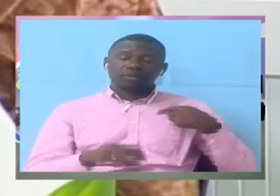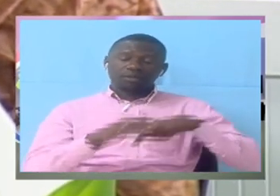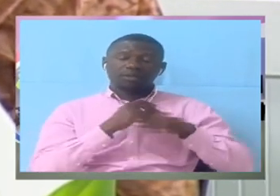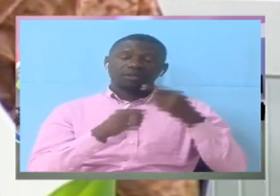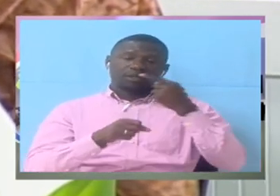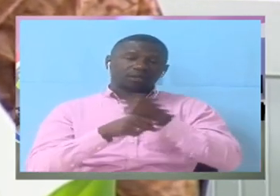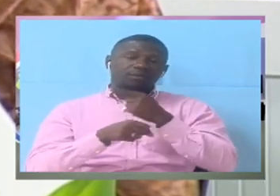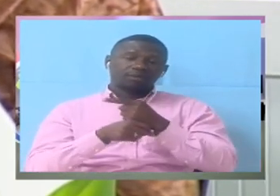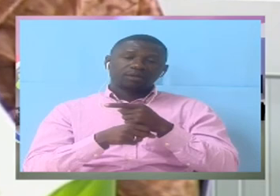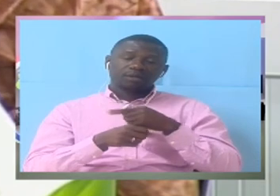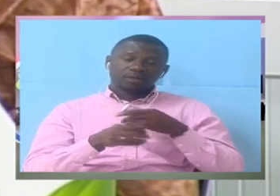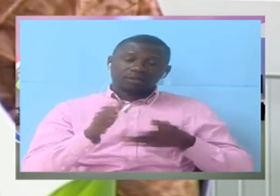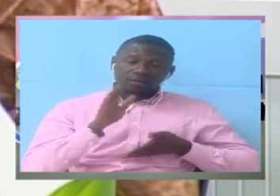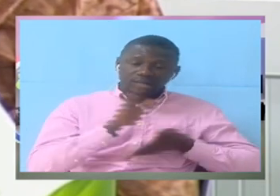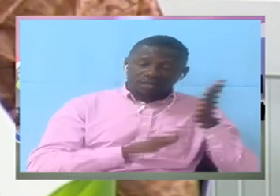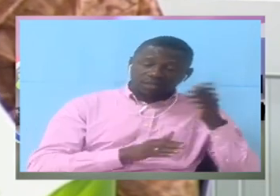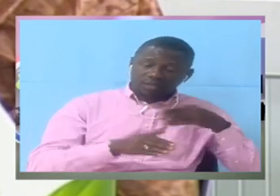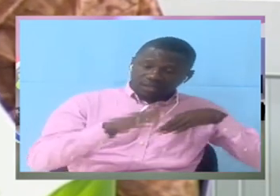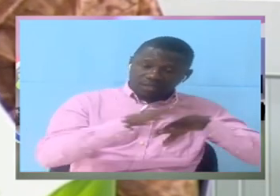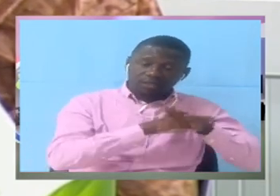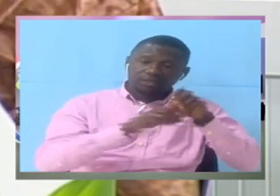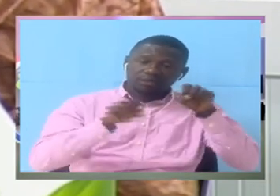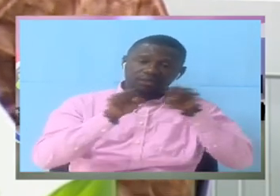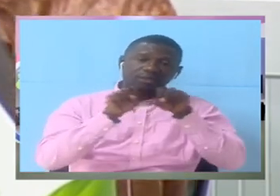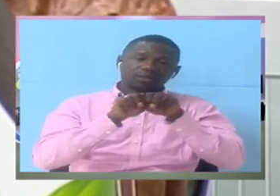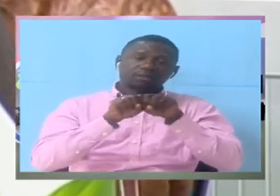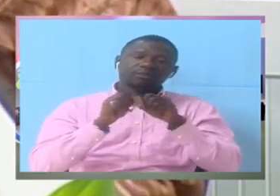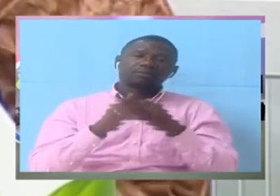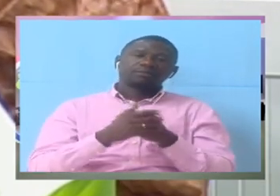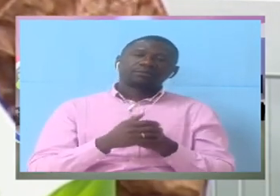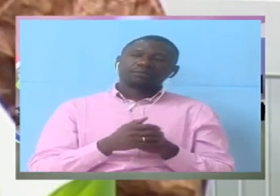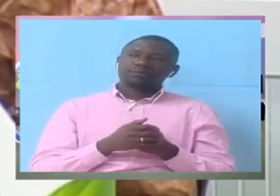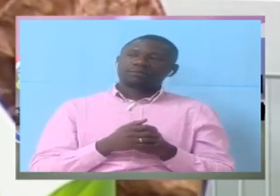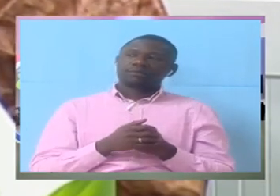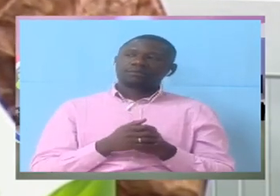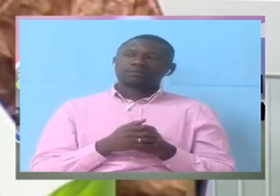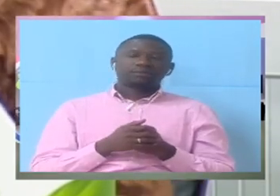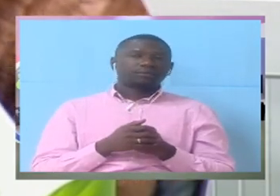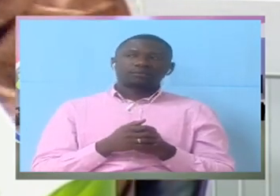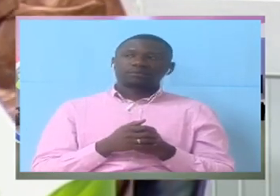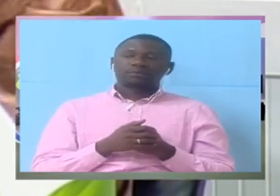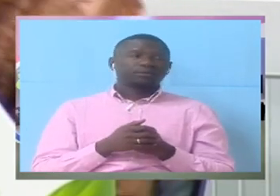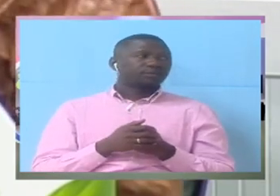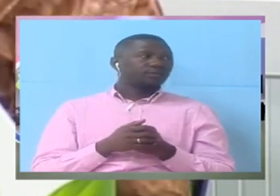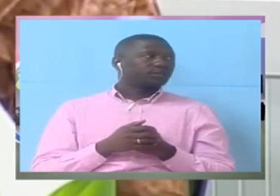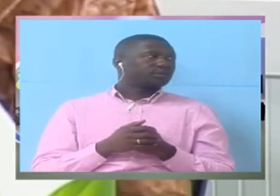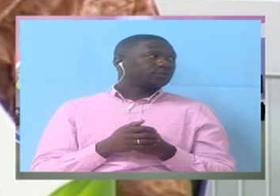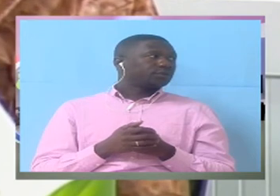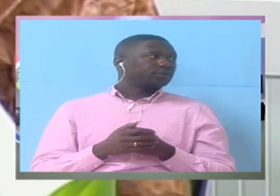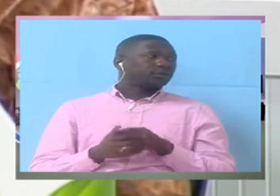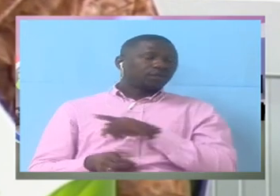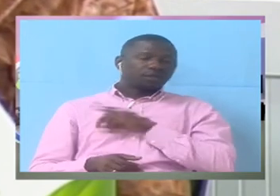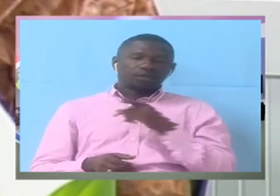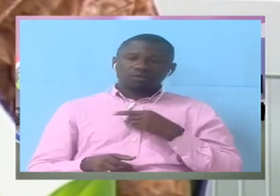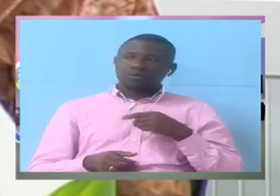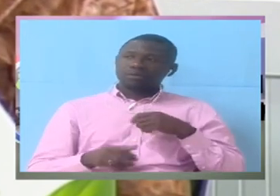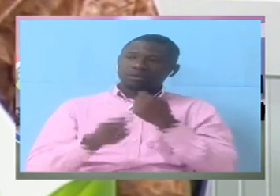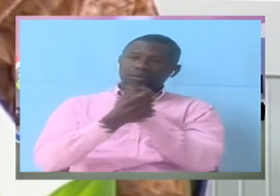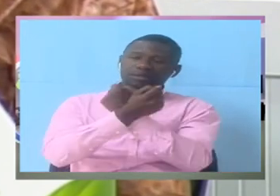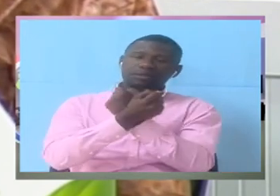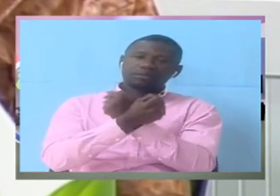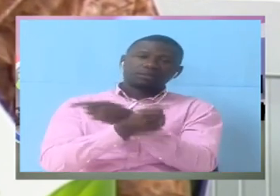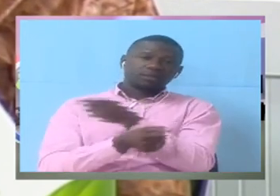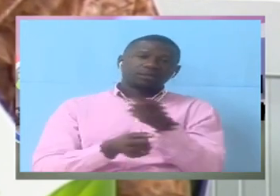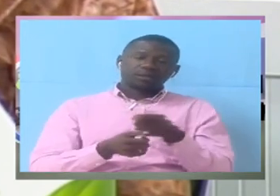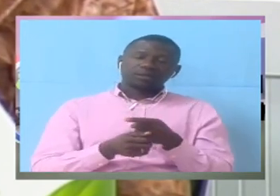and entered into Senegal. Tata ye mudana je keni je kabrin Senegal ko ne keno ke simutani buloto fo Mile 2. They went, arrested them there,